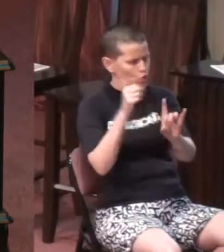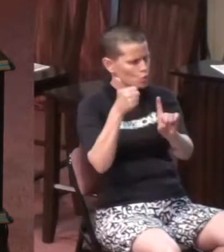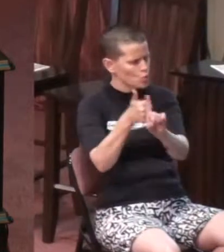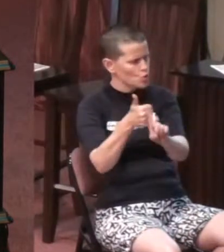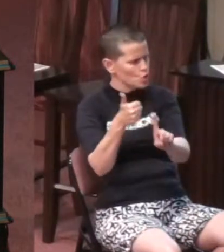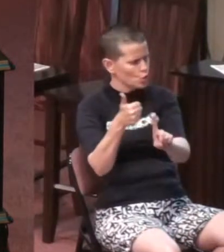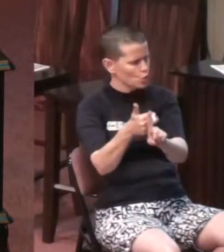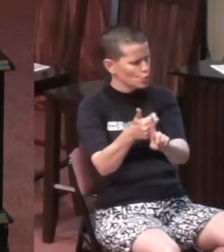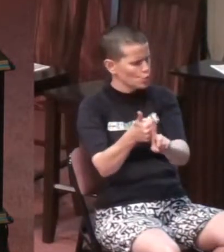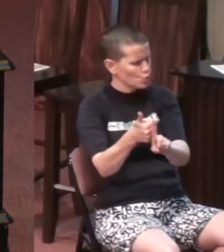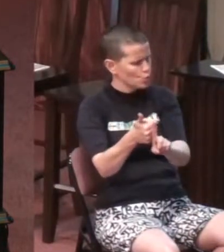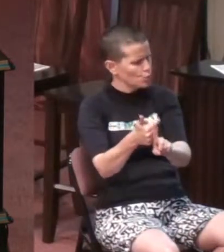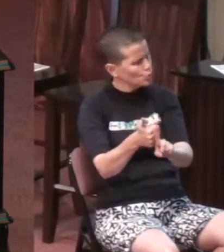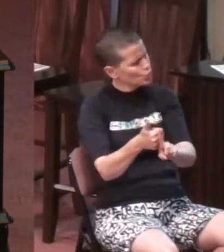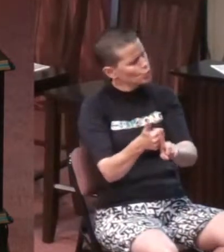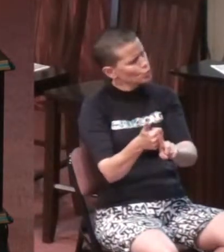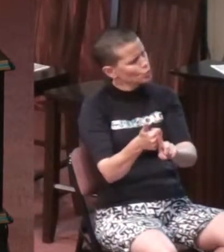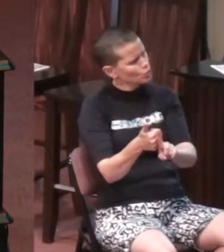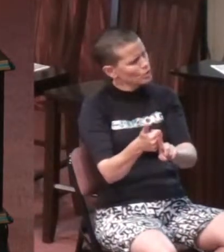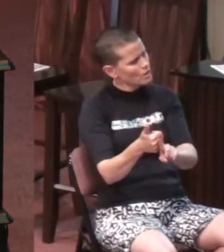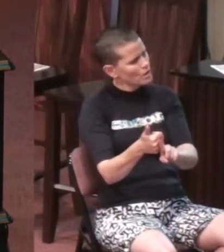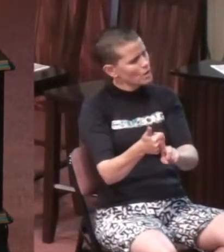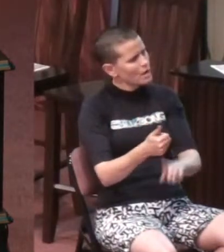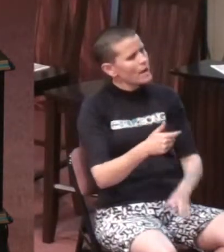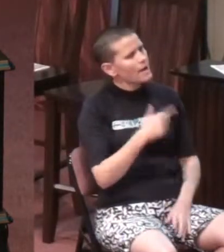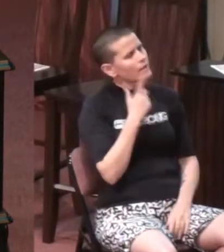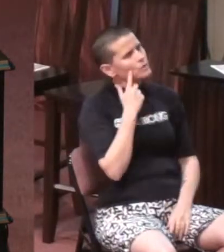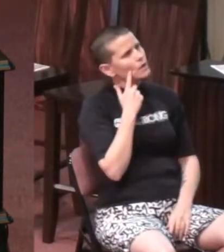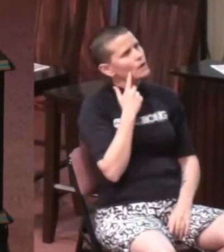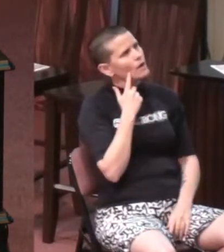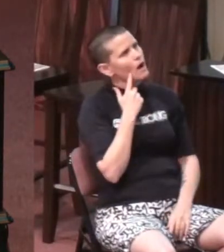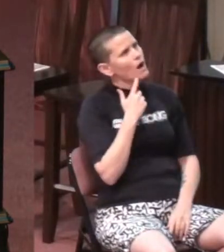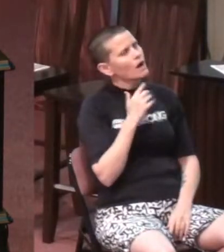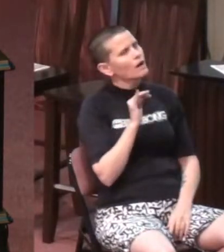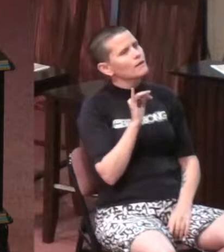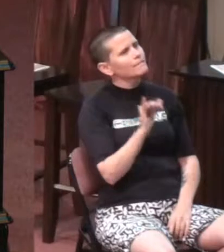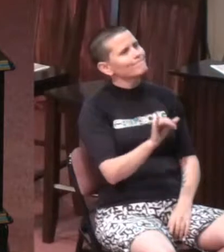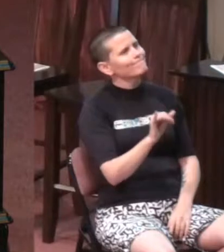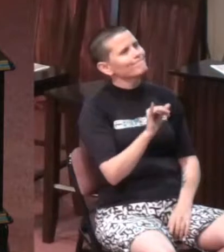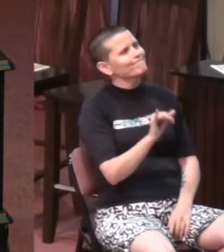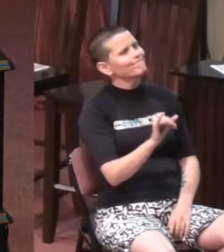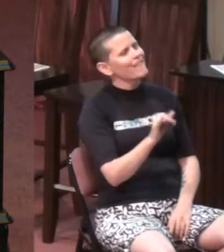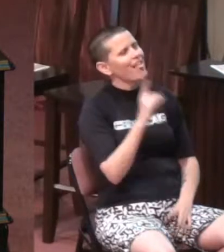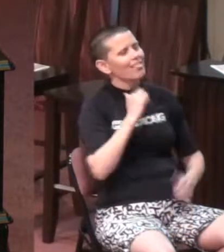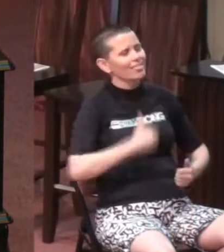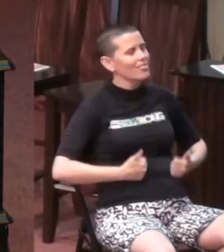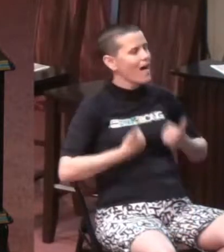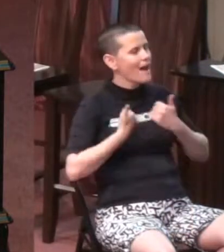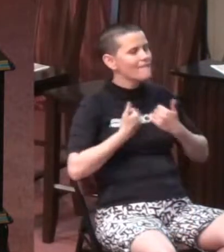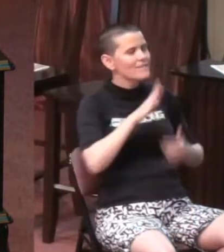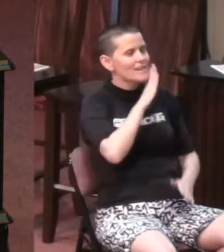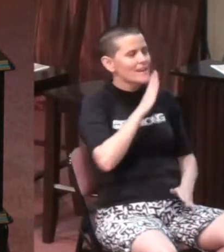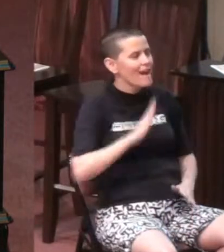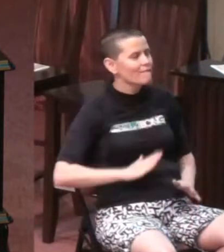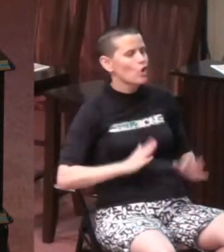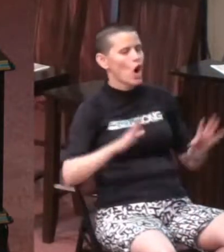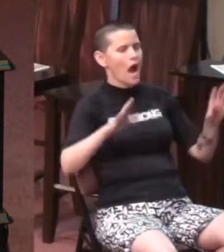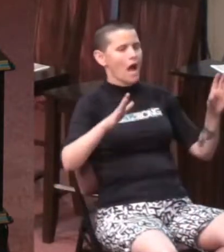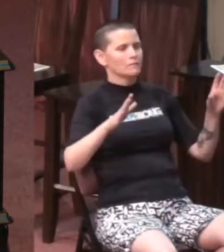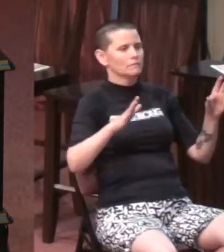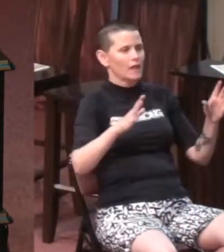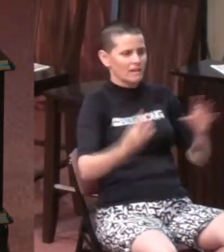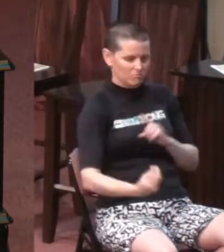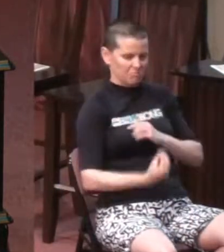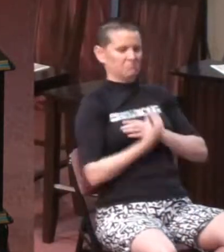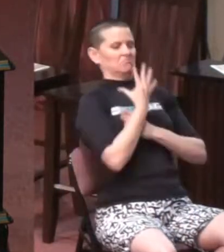Life is never happening to me. Never happening to me. You see, there is a